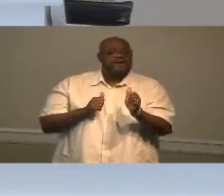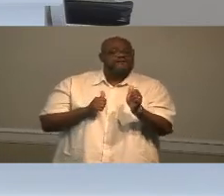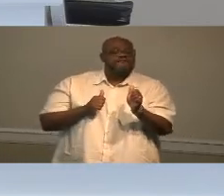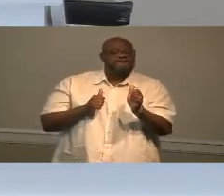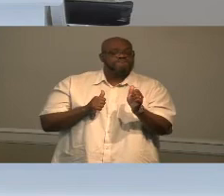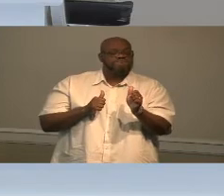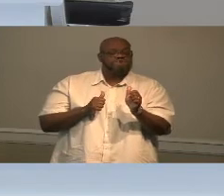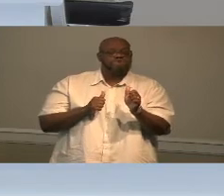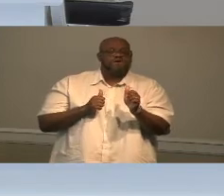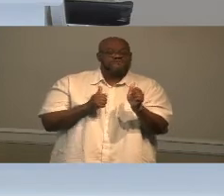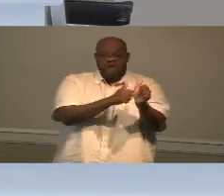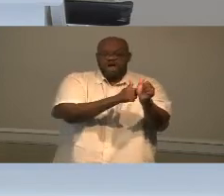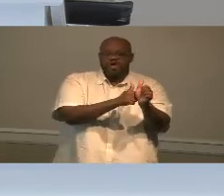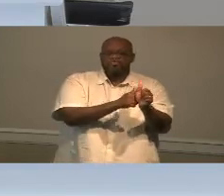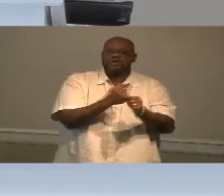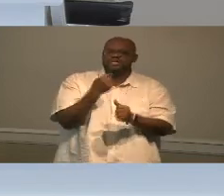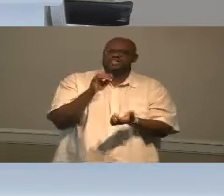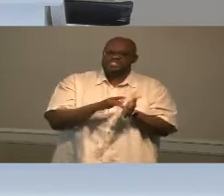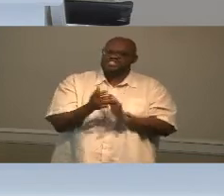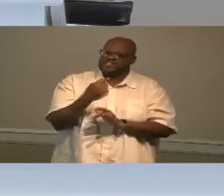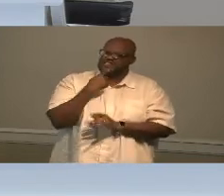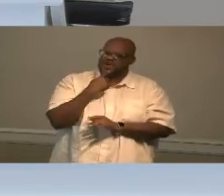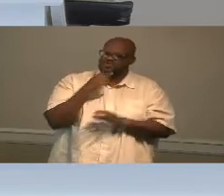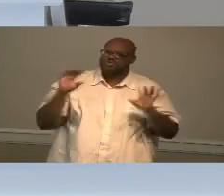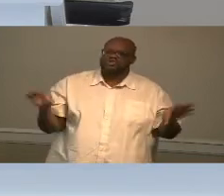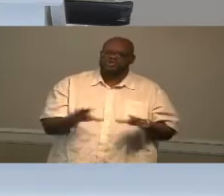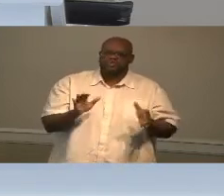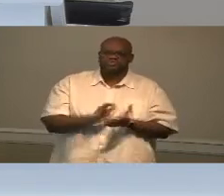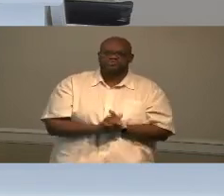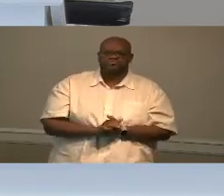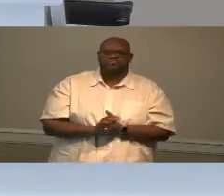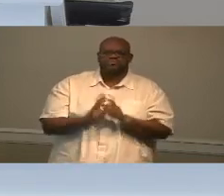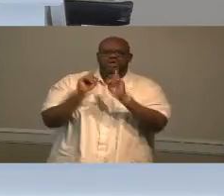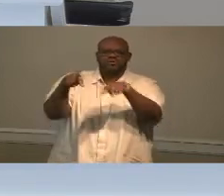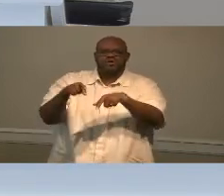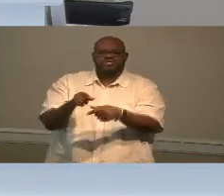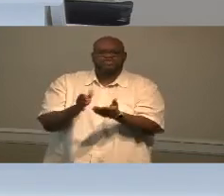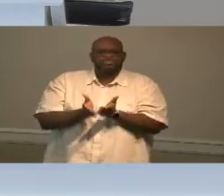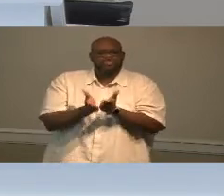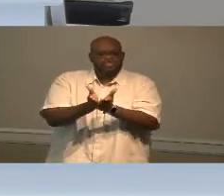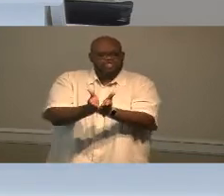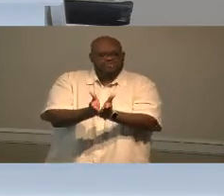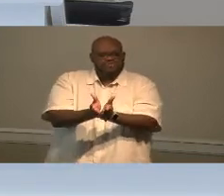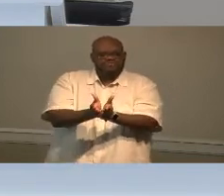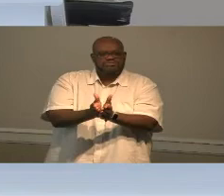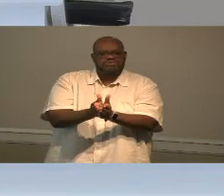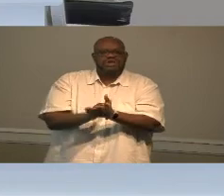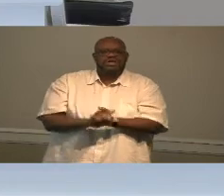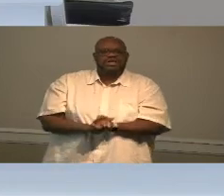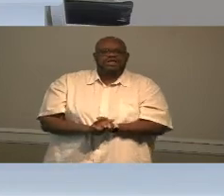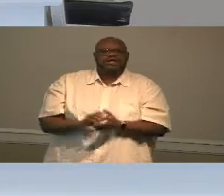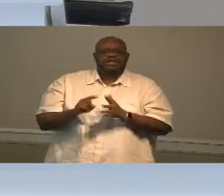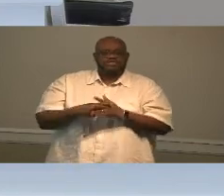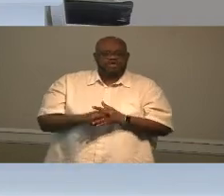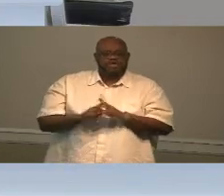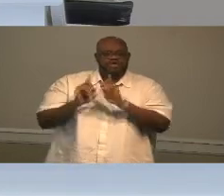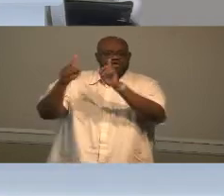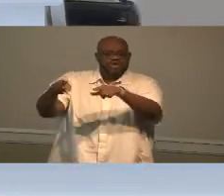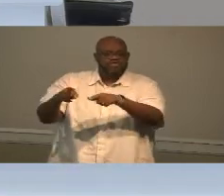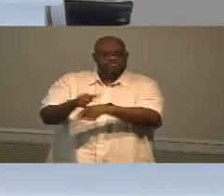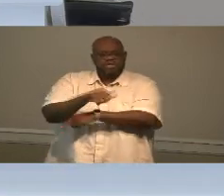instructions. They got into the ship and began to row onto the other